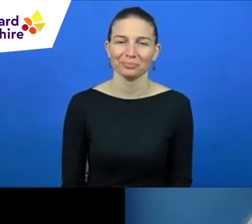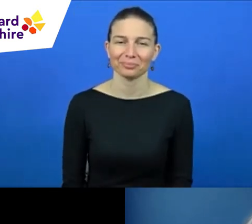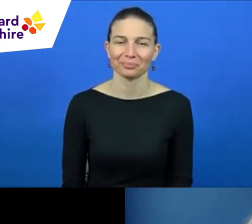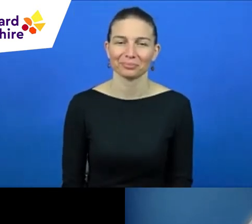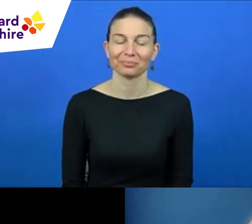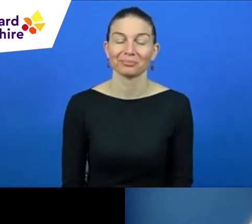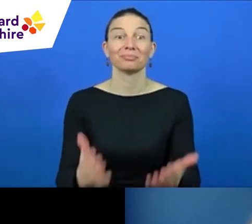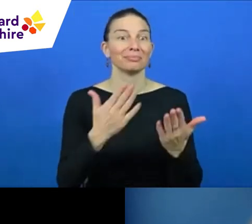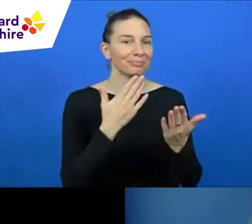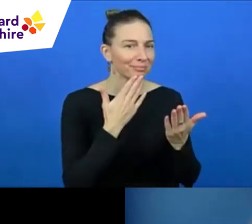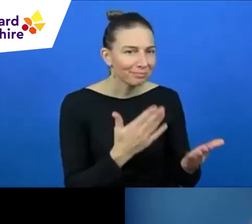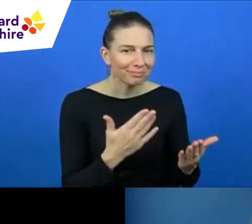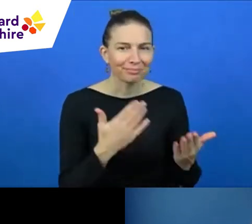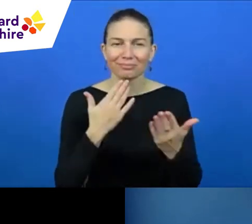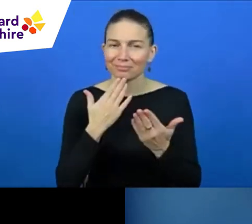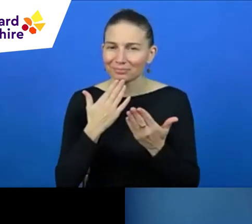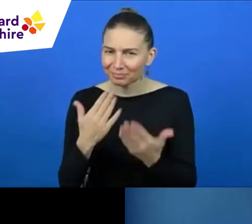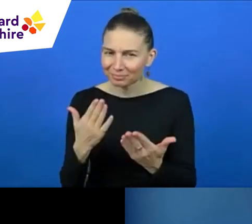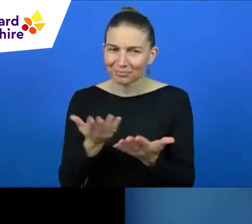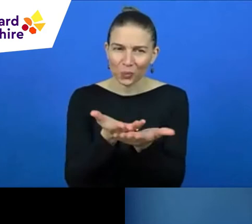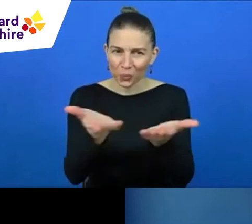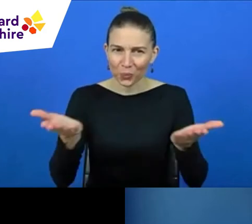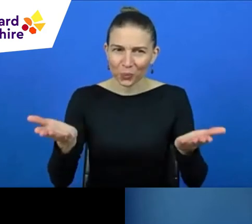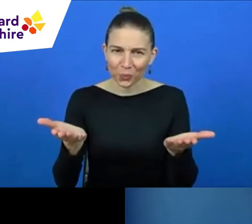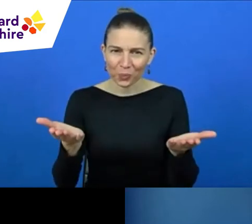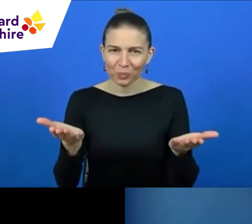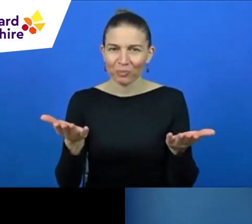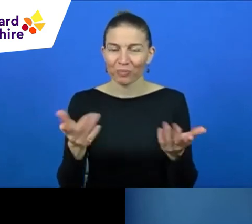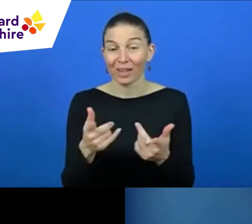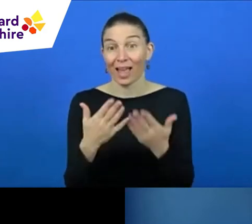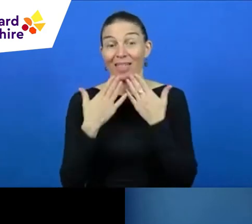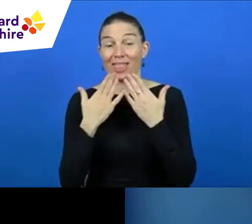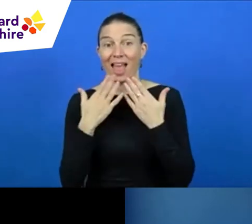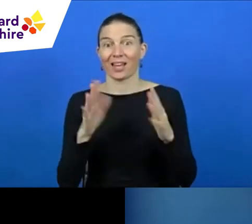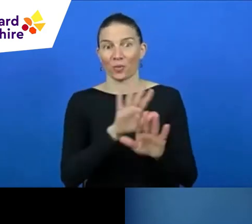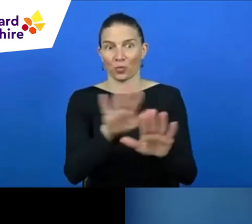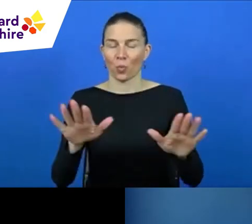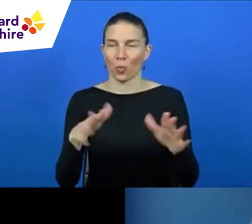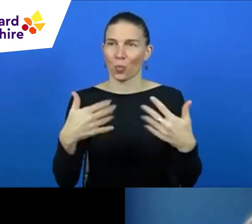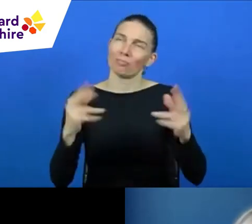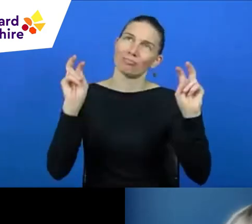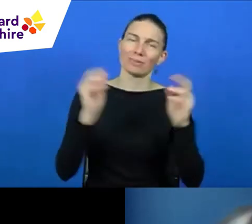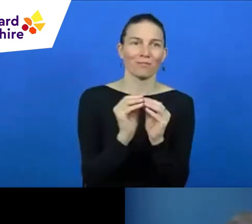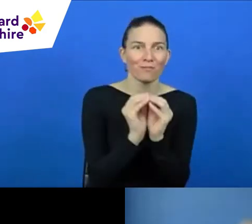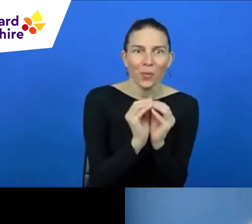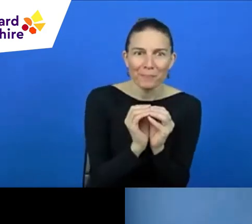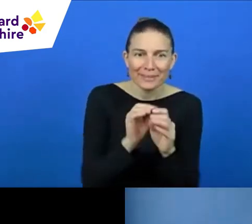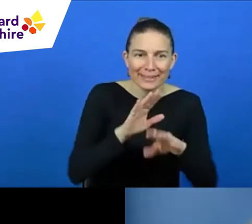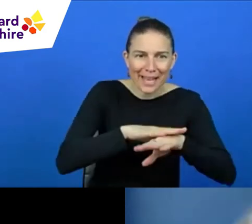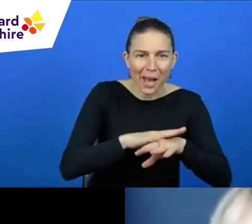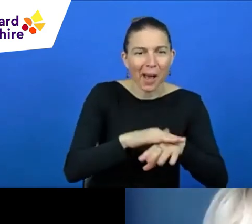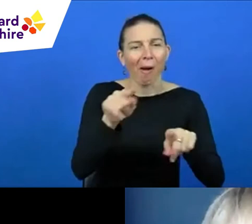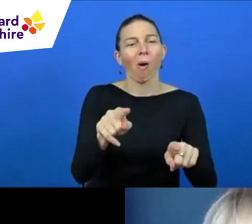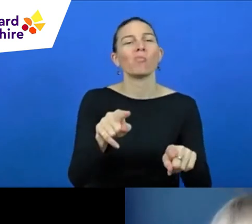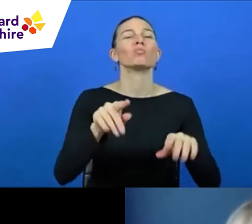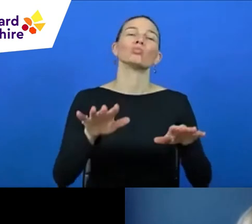for spending some of what I know is your valuable time with us today. Hopefully we'll make it worthwhile. You